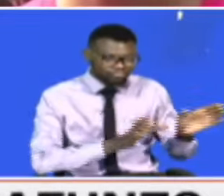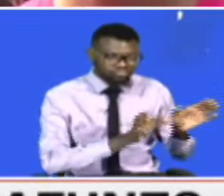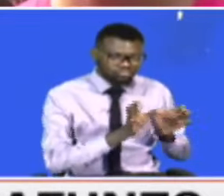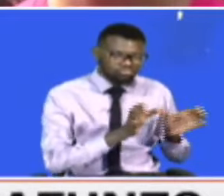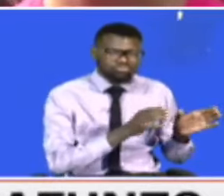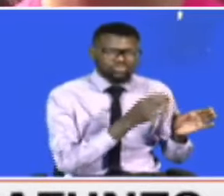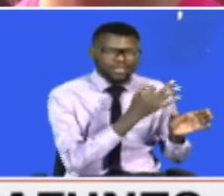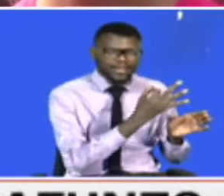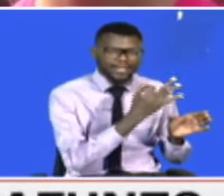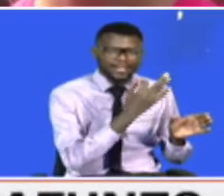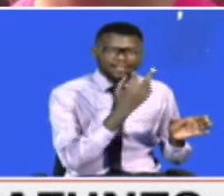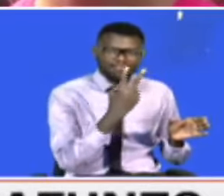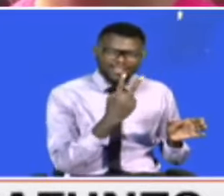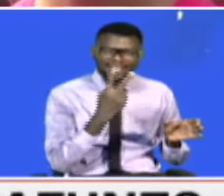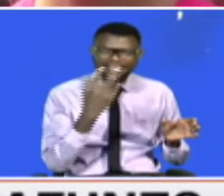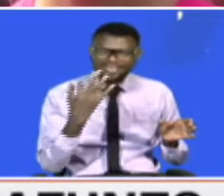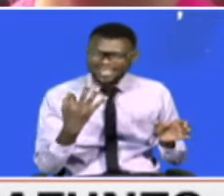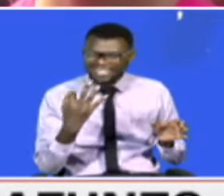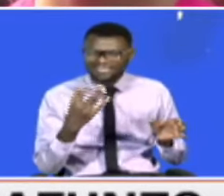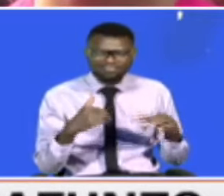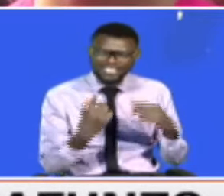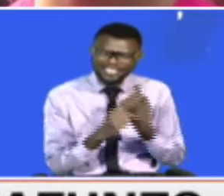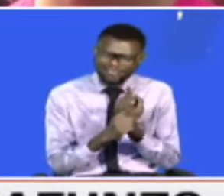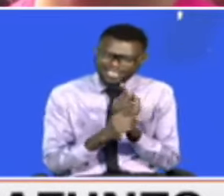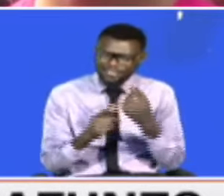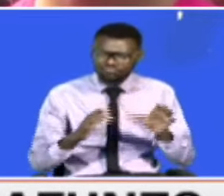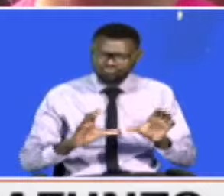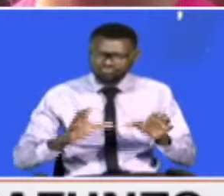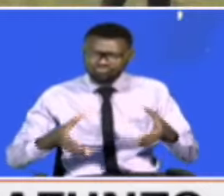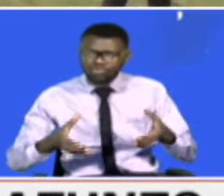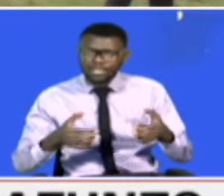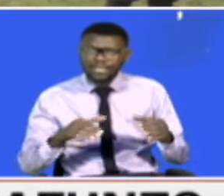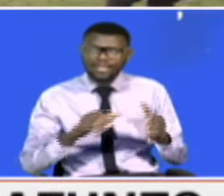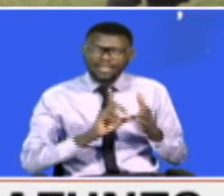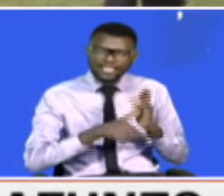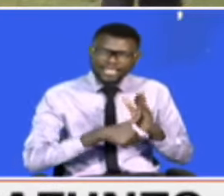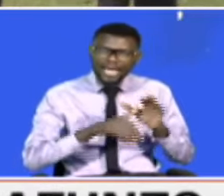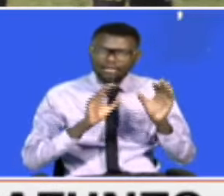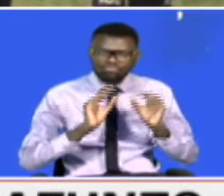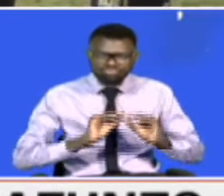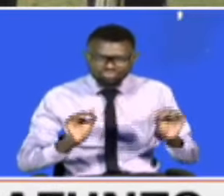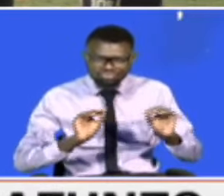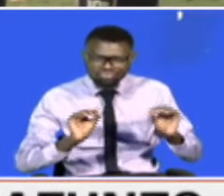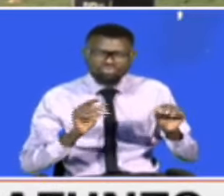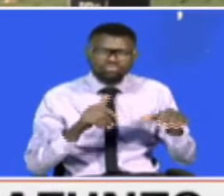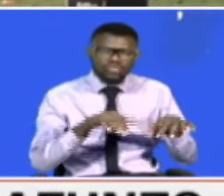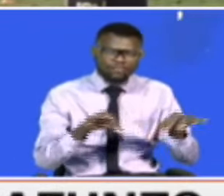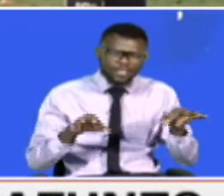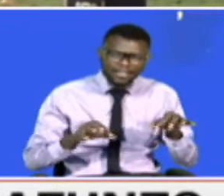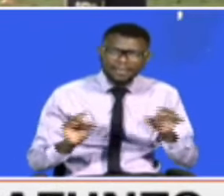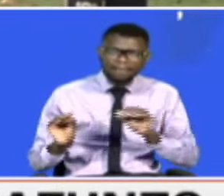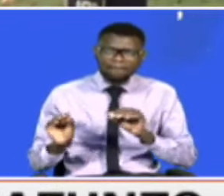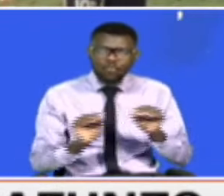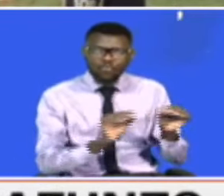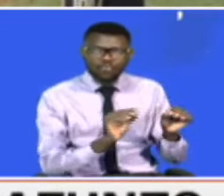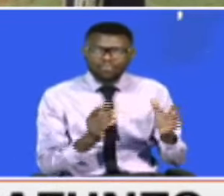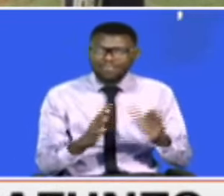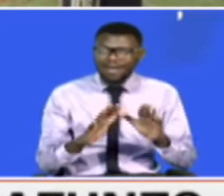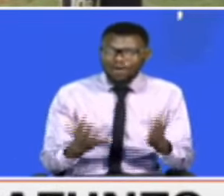3v3. And then we slowly start to move to show what it would look like moving from one area of the field into the other. Coaching is